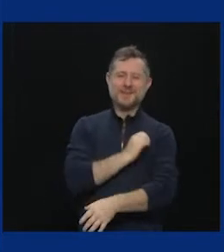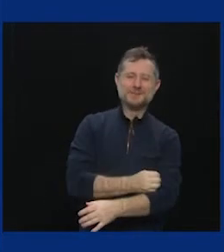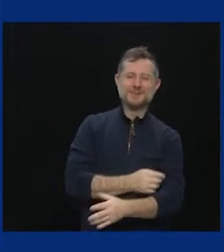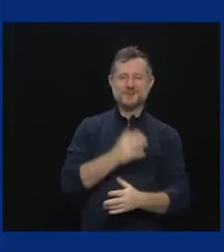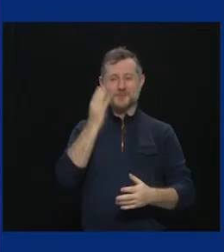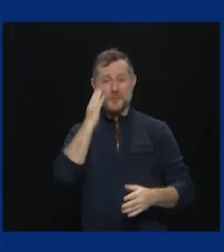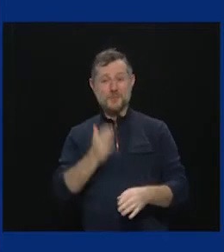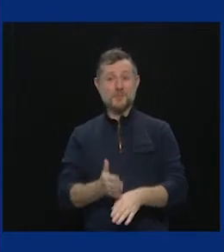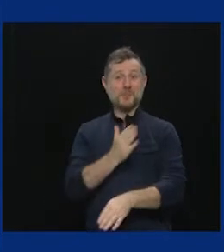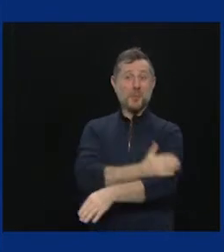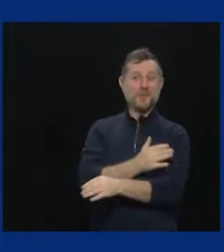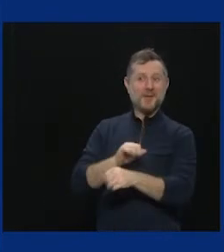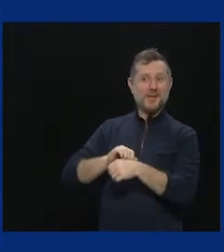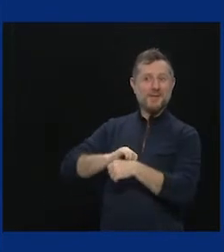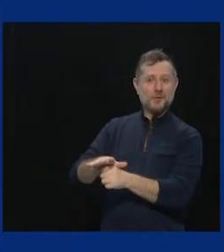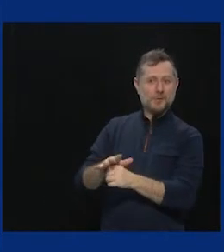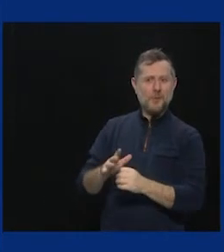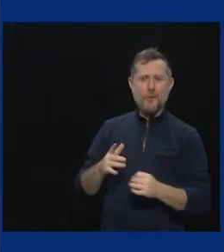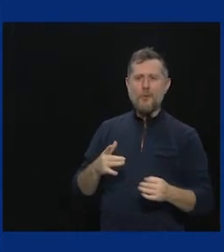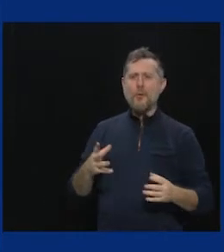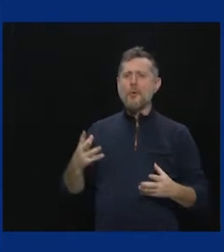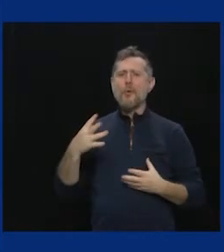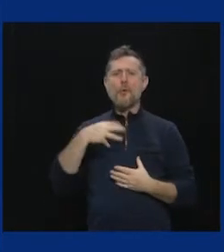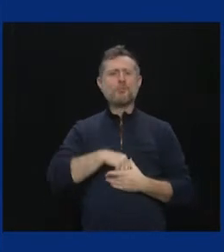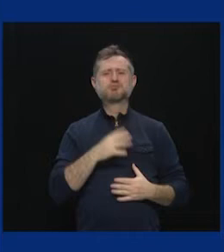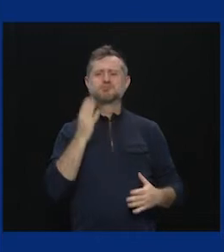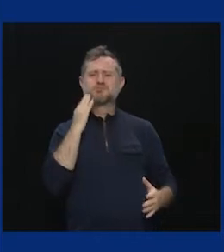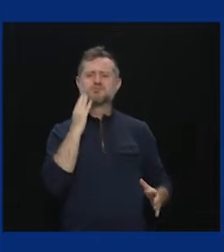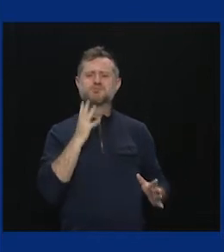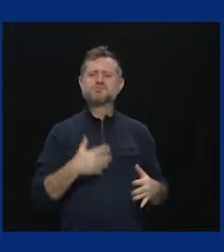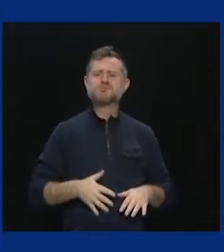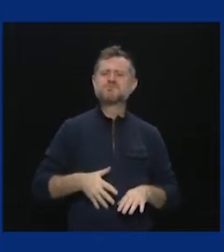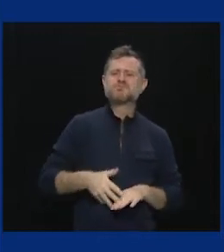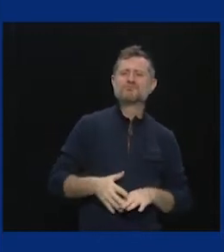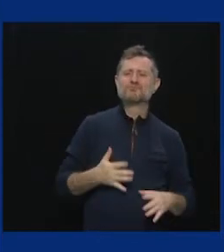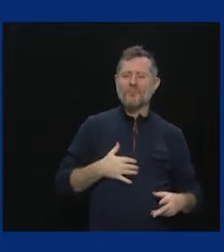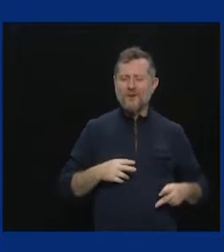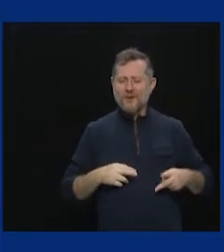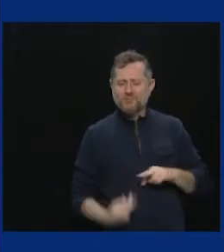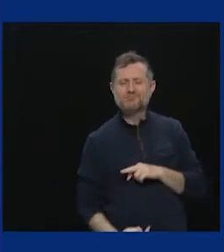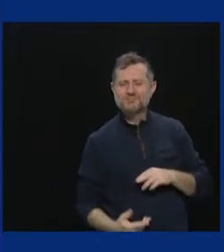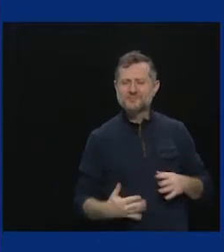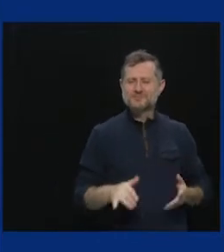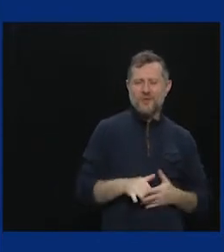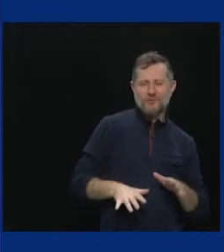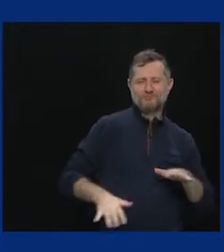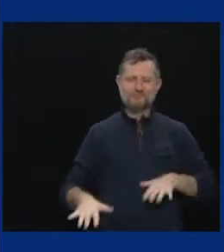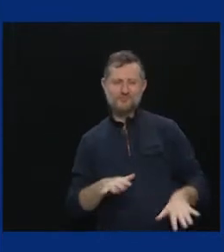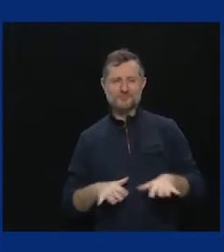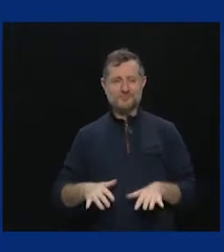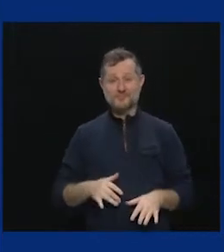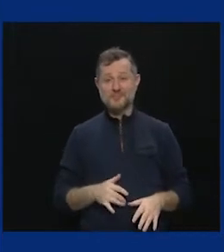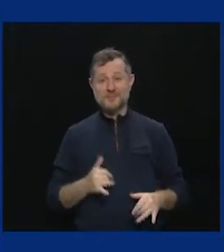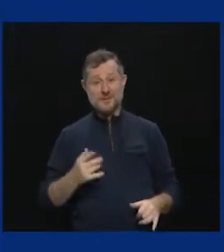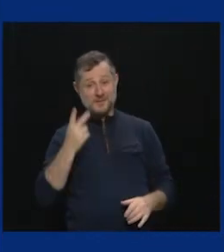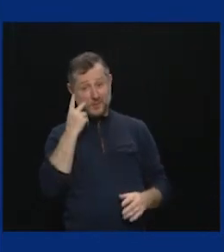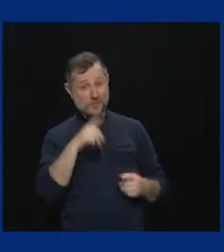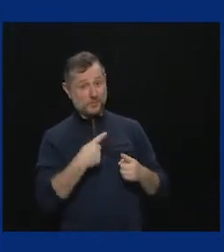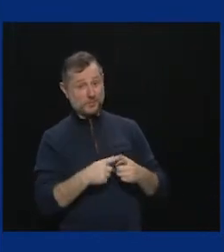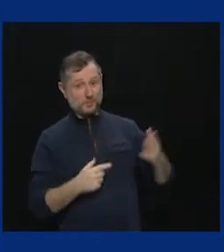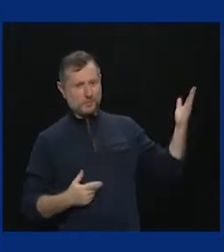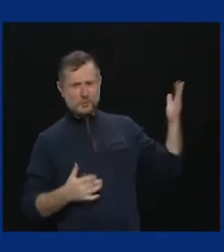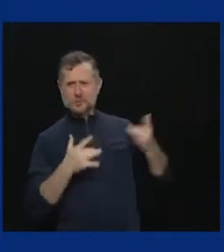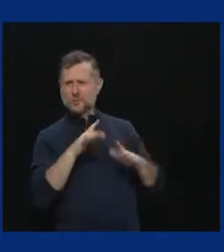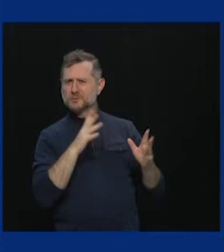just embraced. It was part of our DNA. And we talk about tourism, and I love the slogan, bring